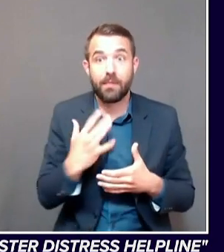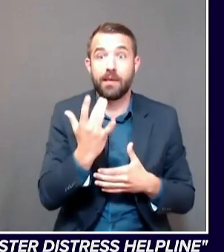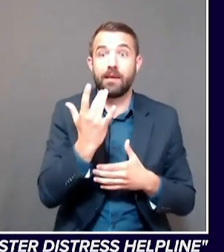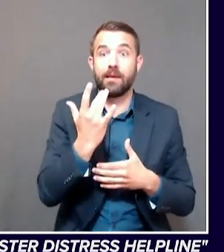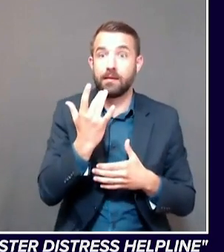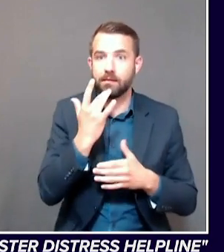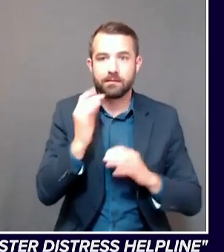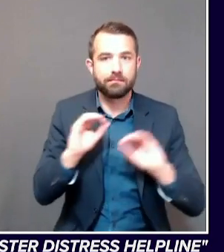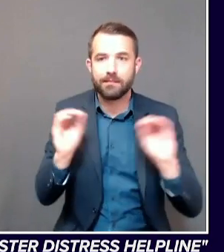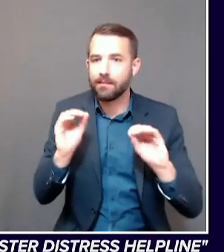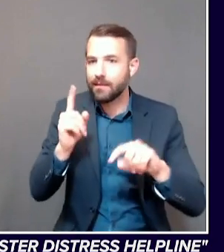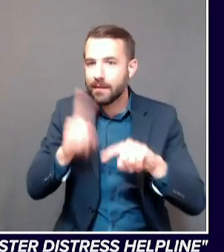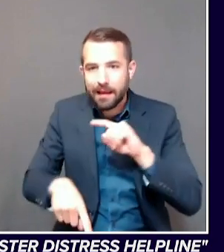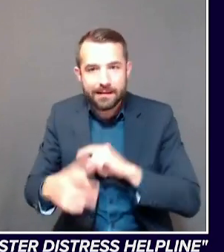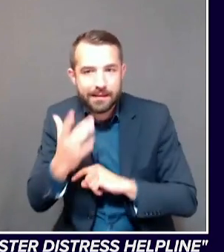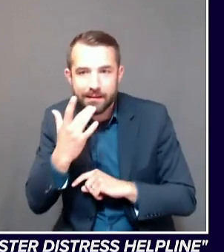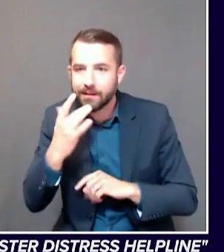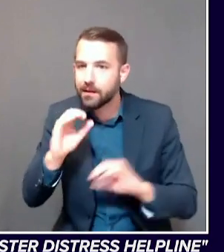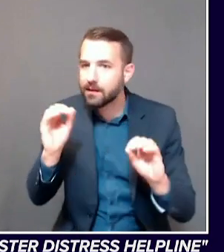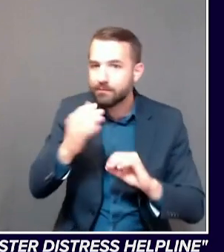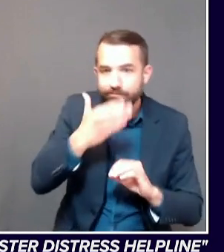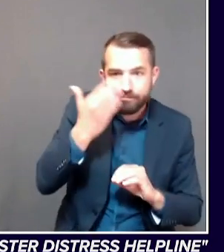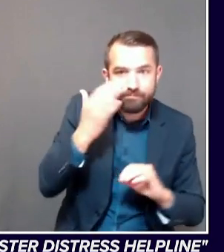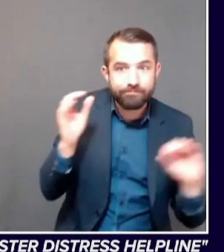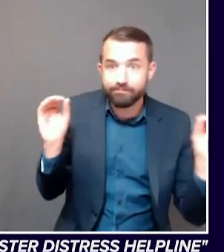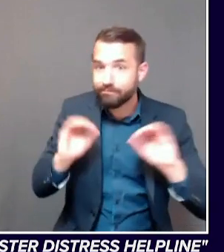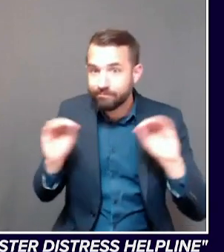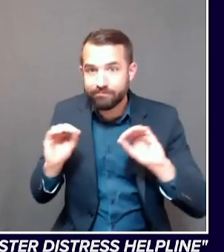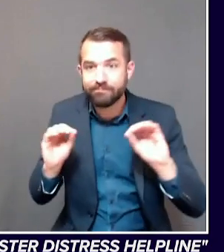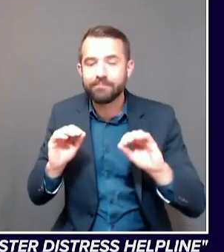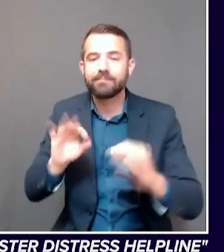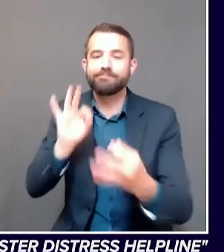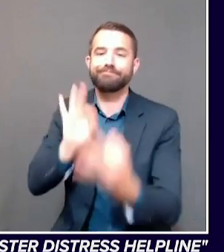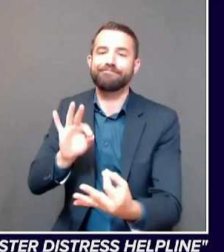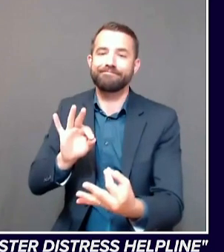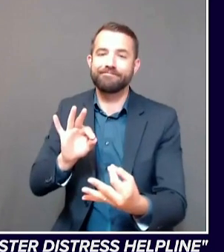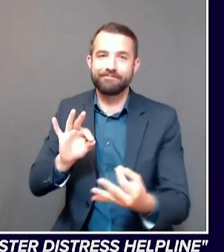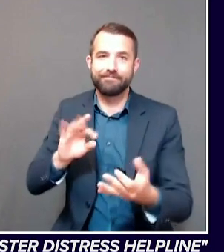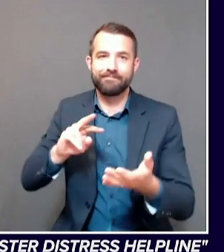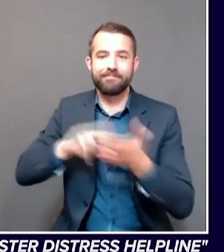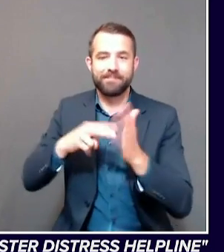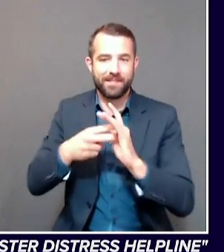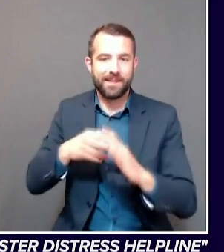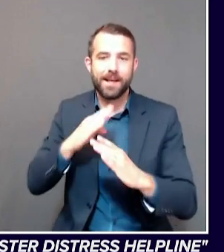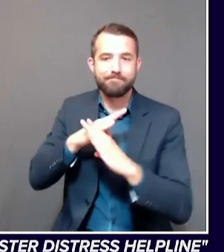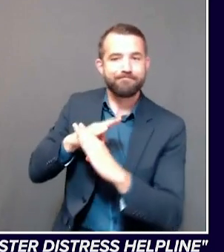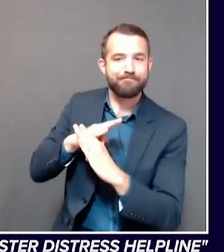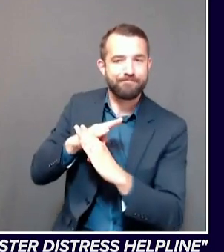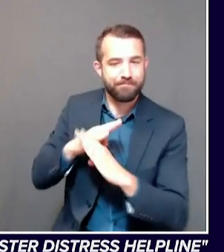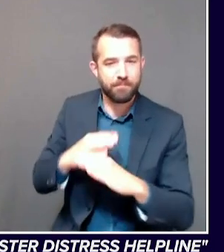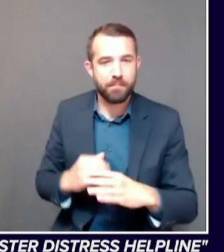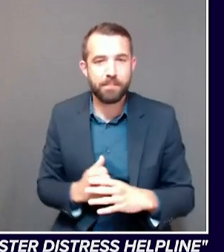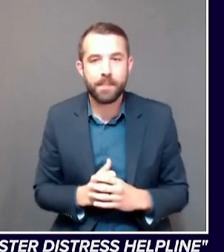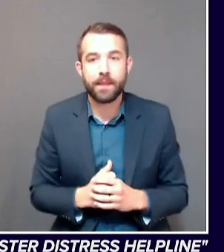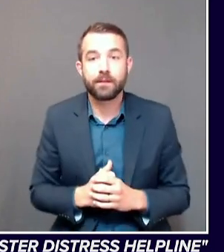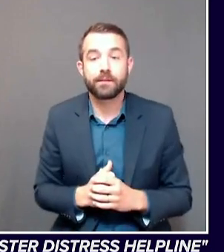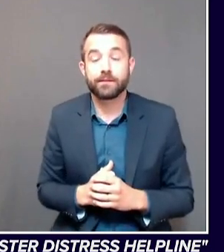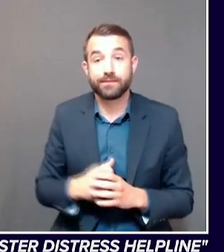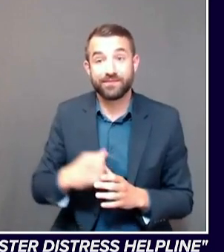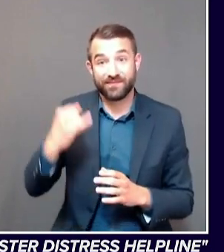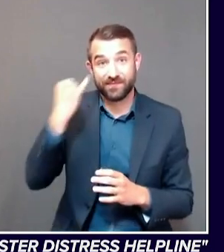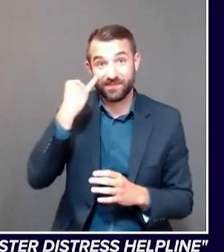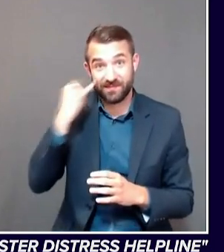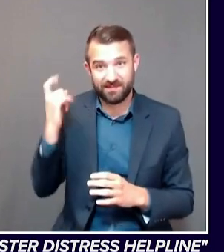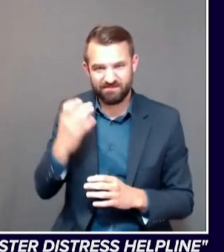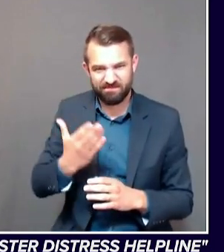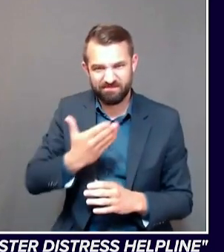bitter solution or taste that bitter solution, fit testing isn't quite yet there. We know that